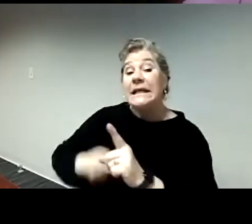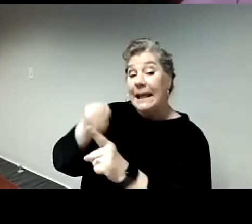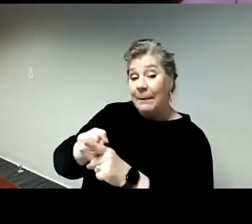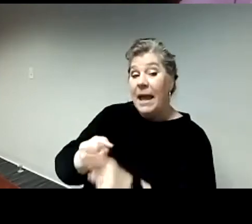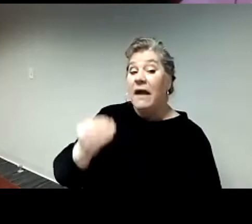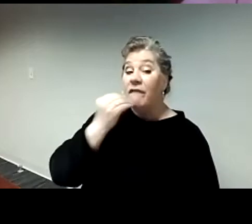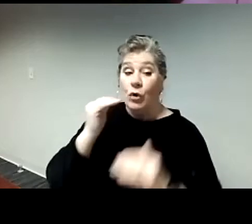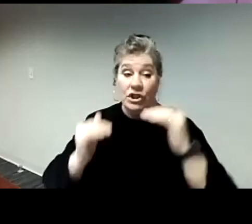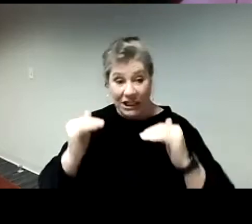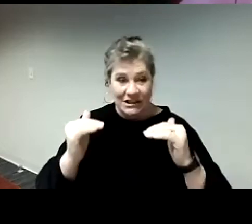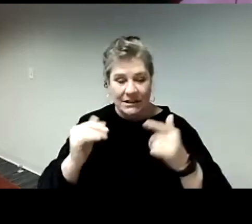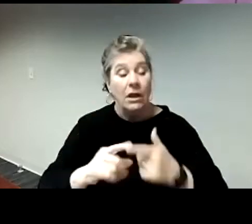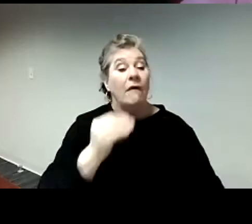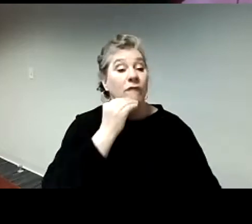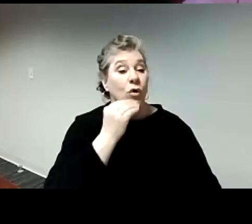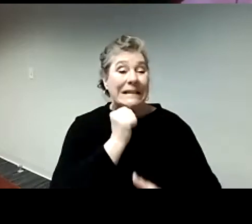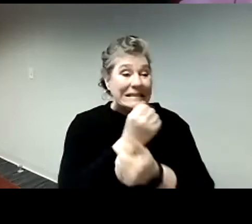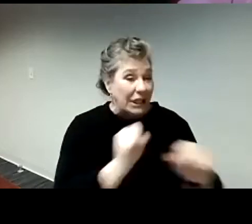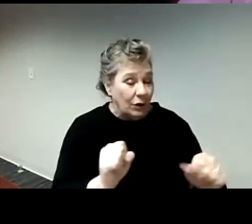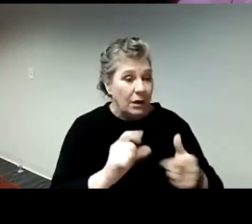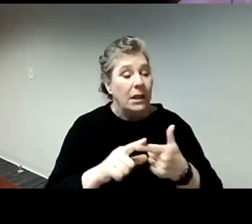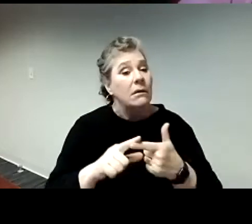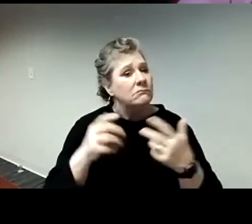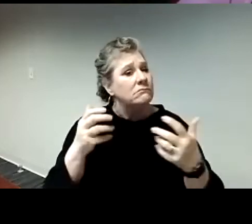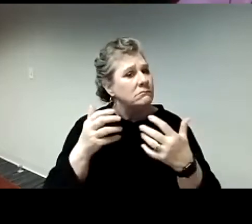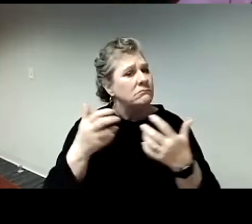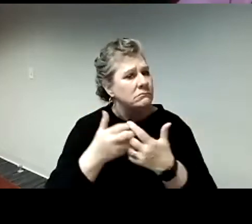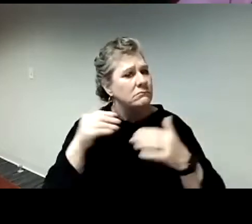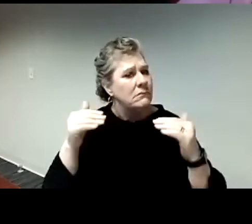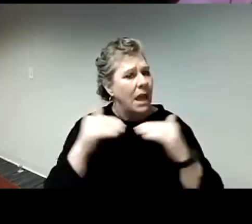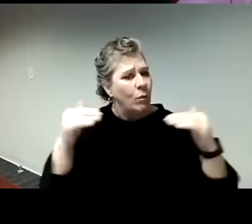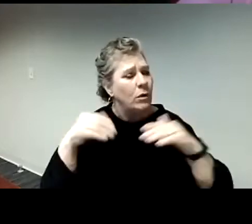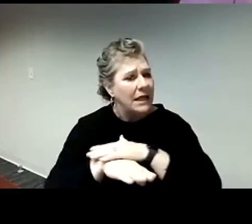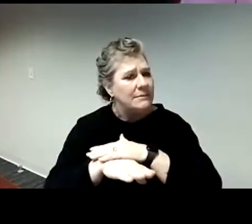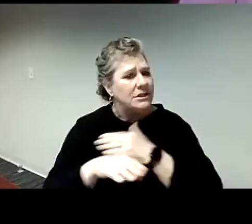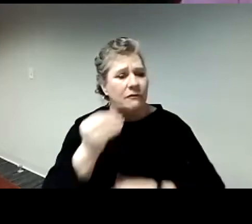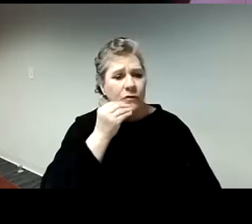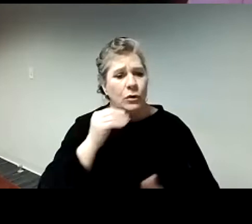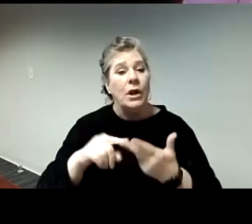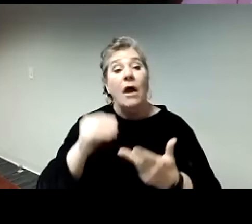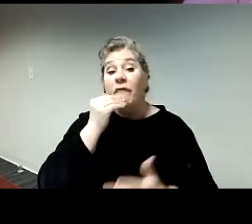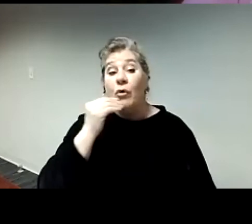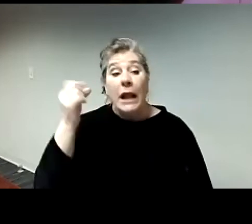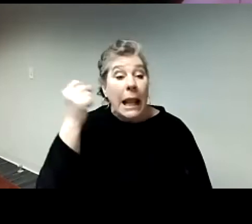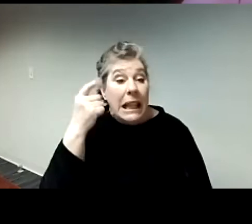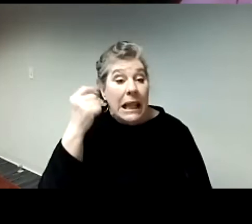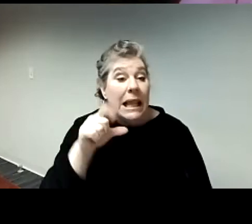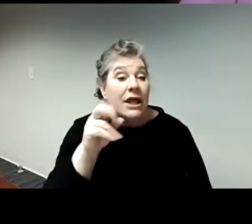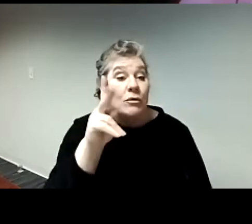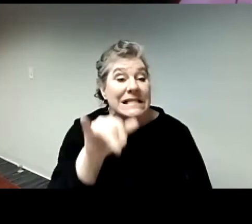food insecurity, equitable access to food, food literacy? And I think I might add to